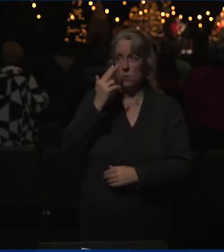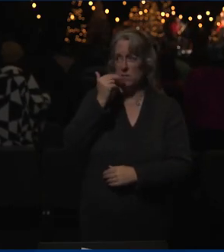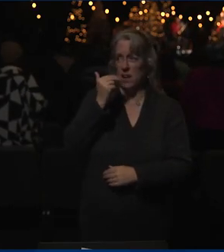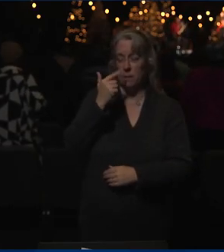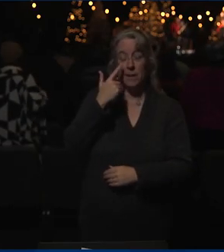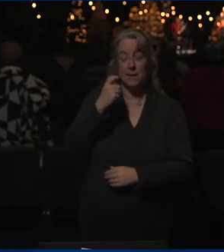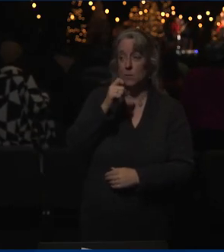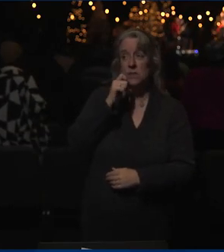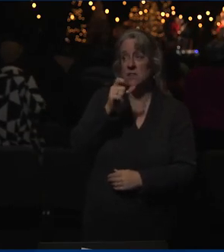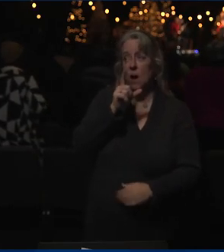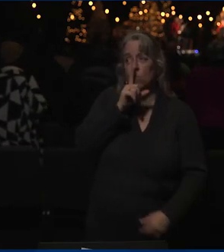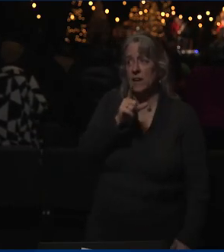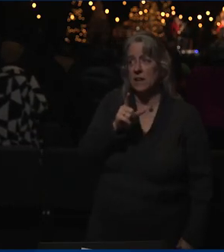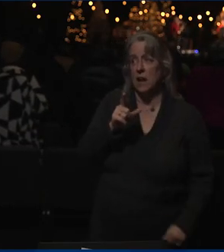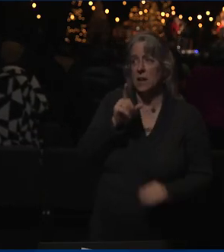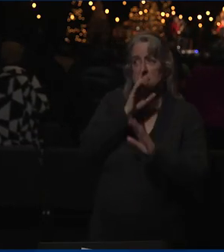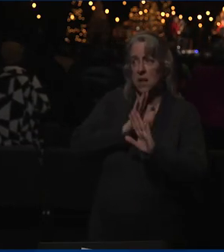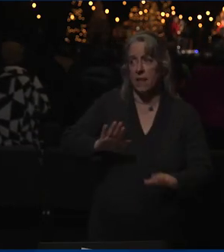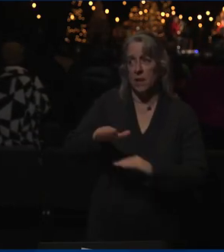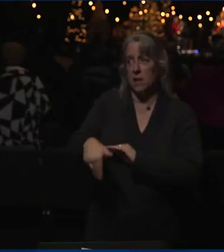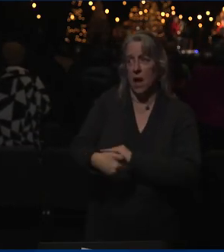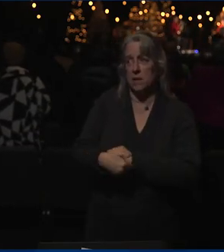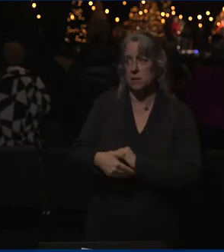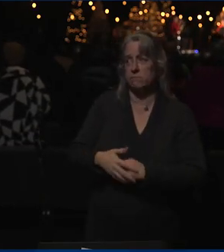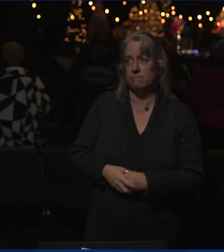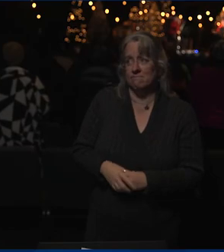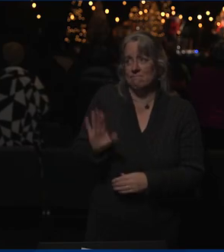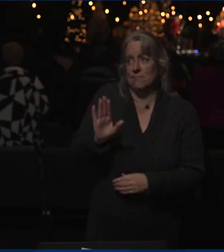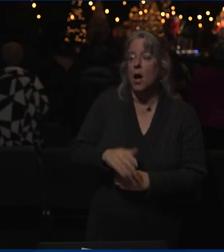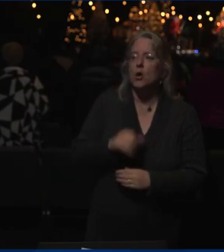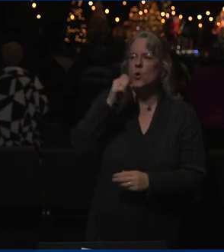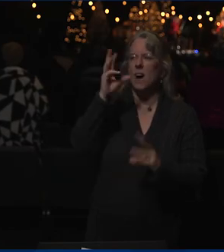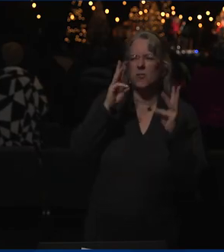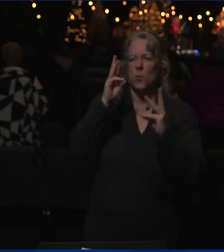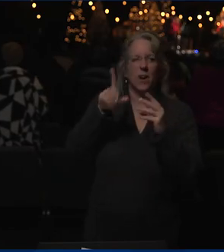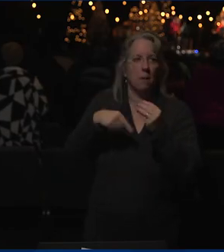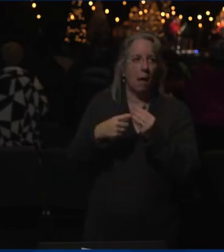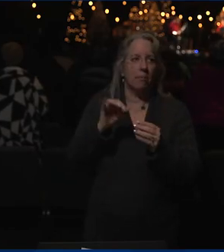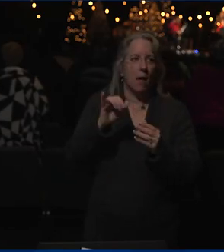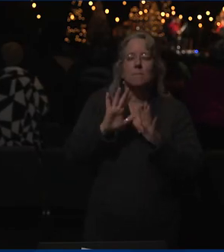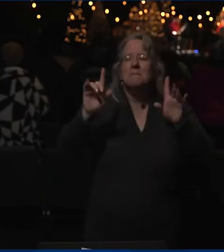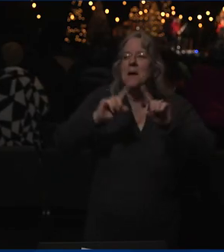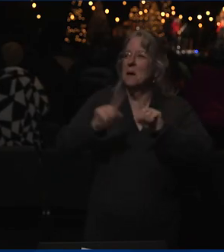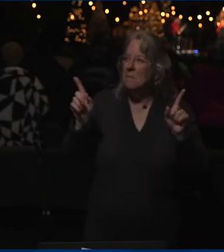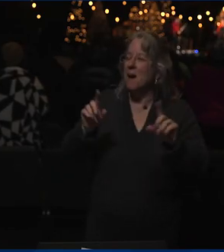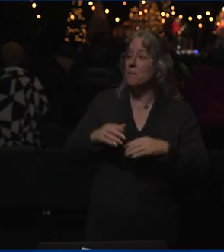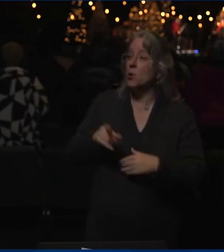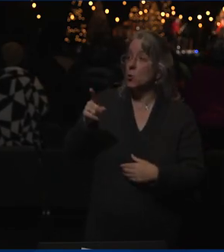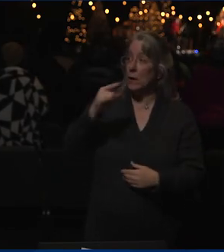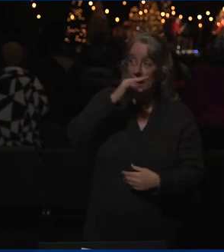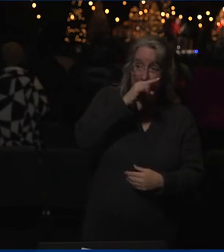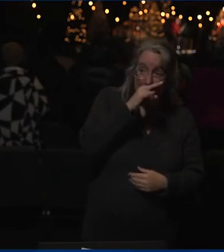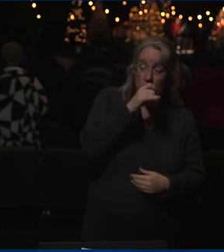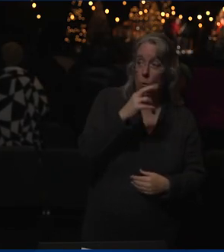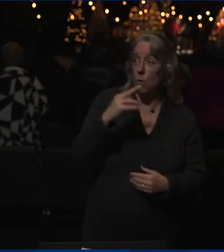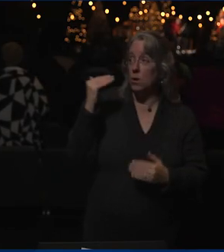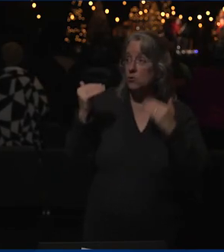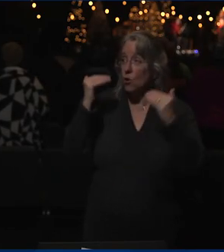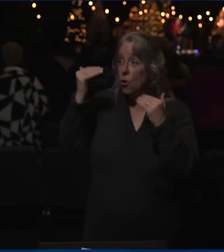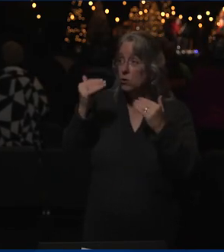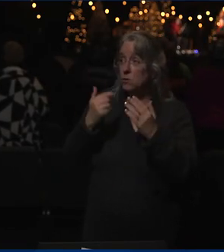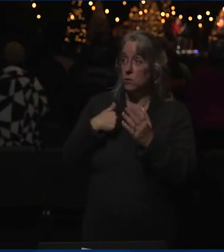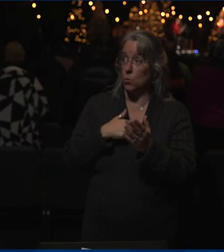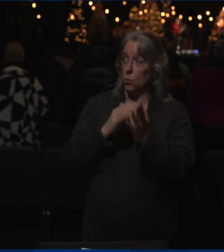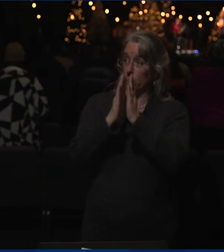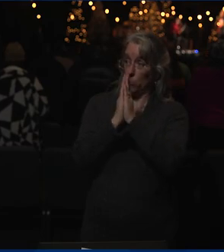night. So you don't have to worry about the ambiance or anything. So if you're a kiddo or an adult, and we can pray with you right